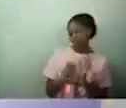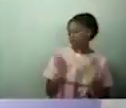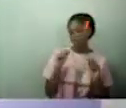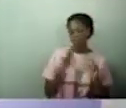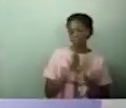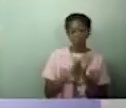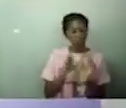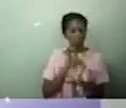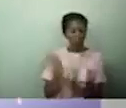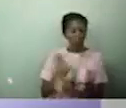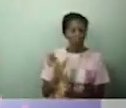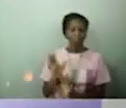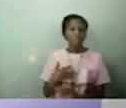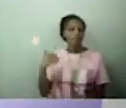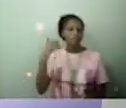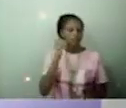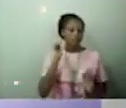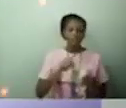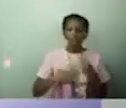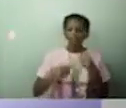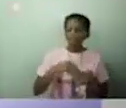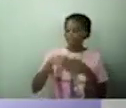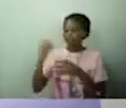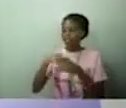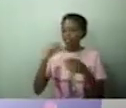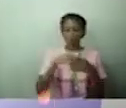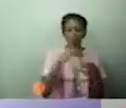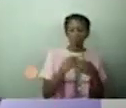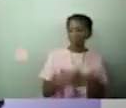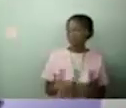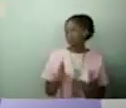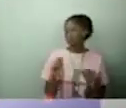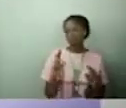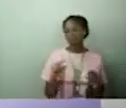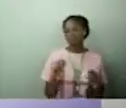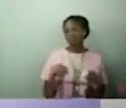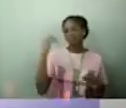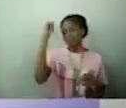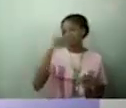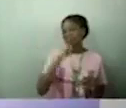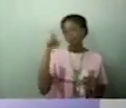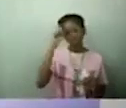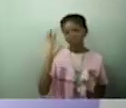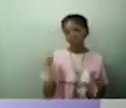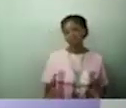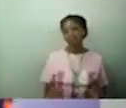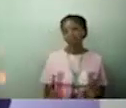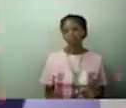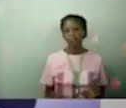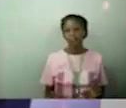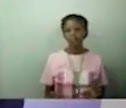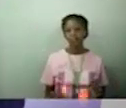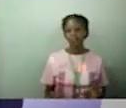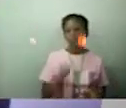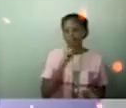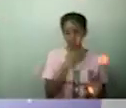are traveling to. In a time like this, where the world has become very